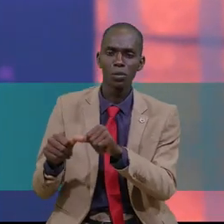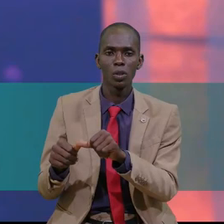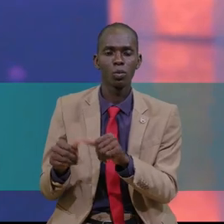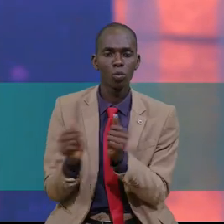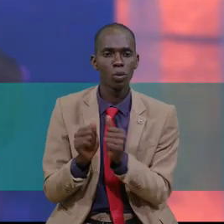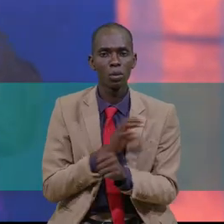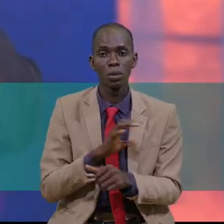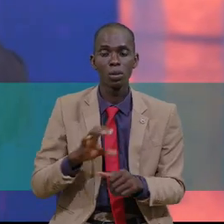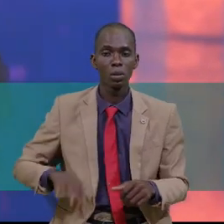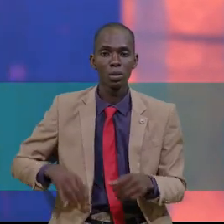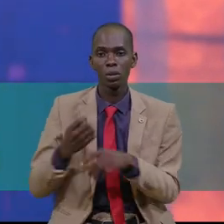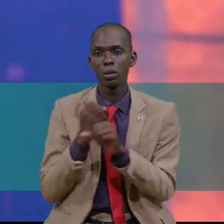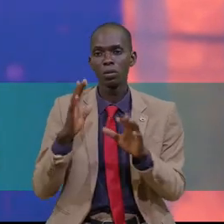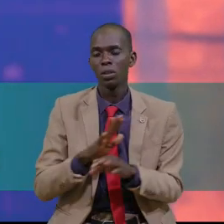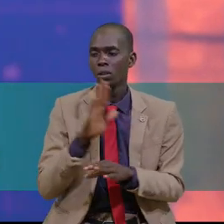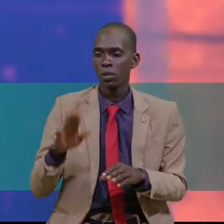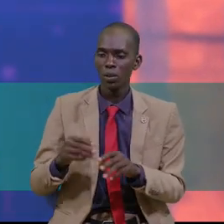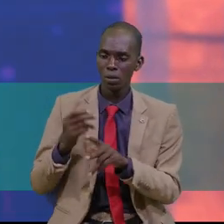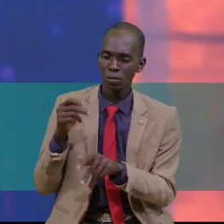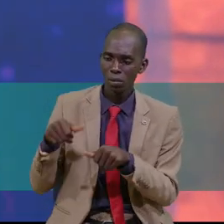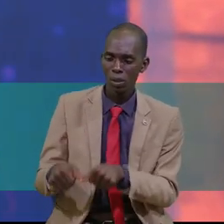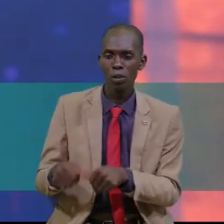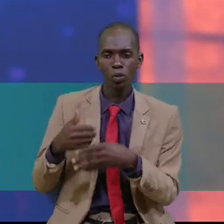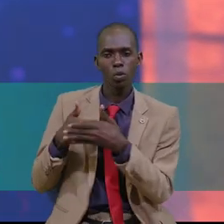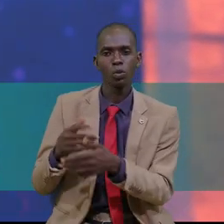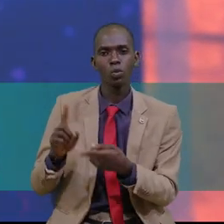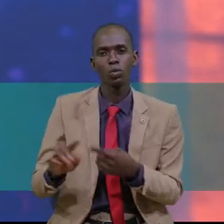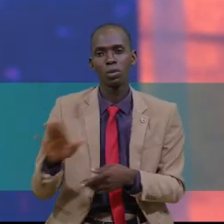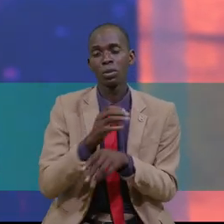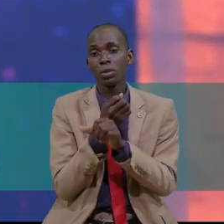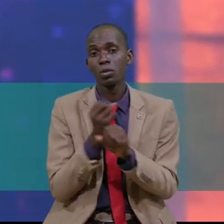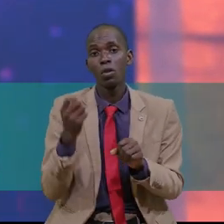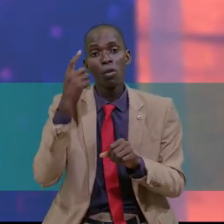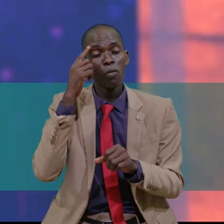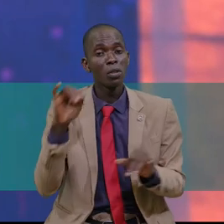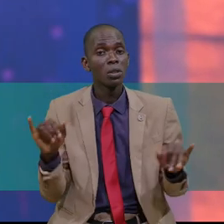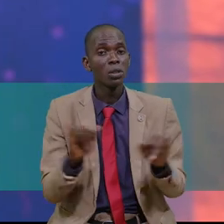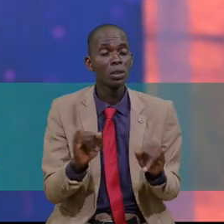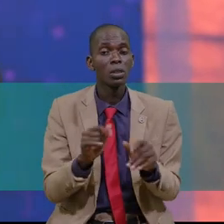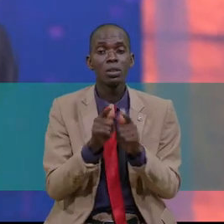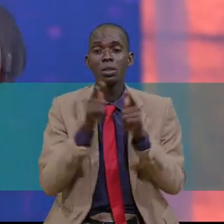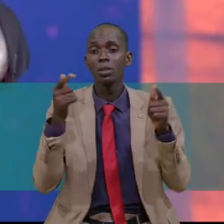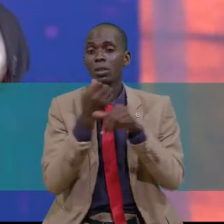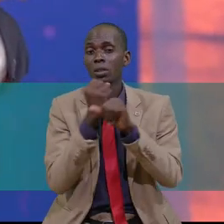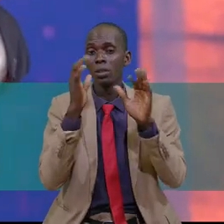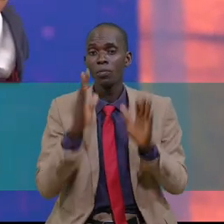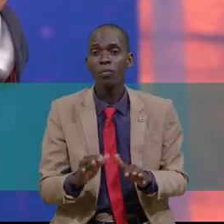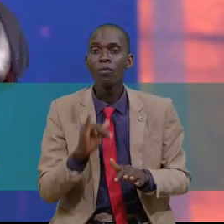close to their salvation. But such a great Savior is the one that comes to